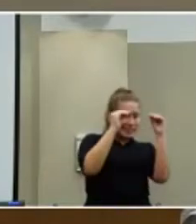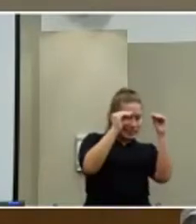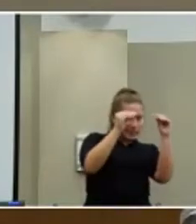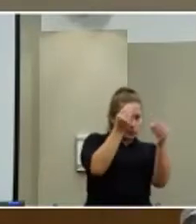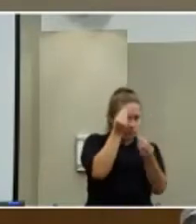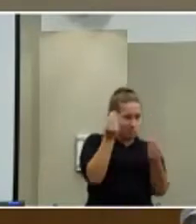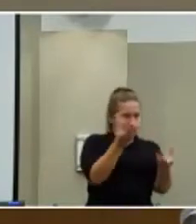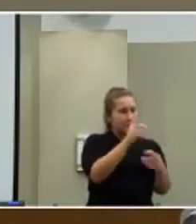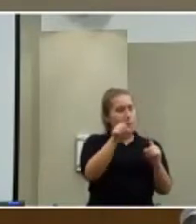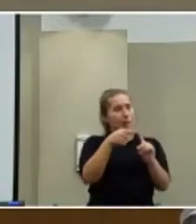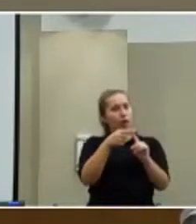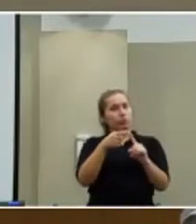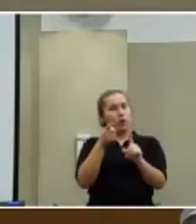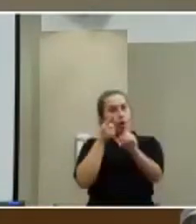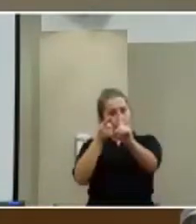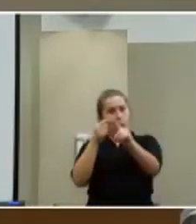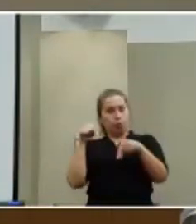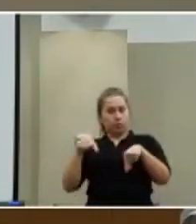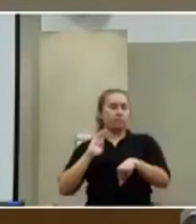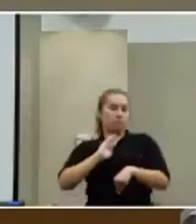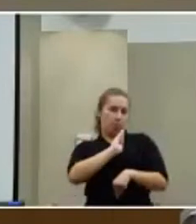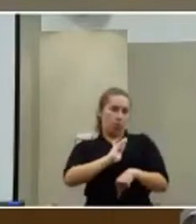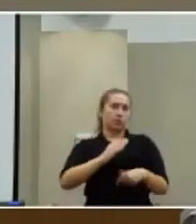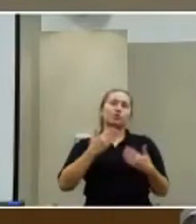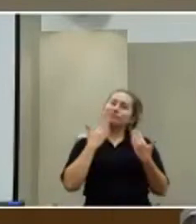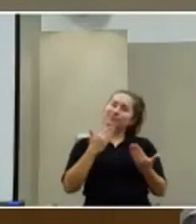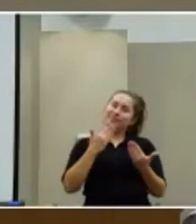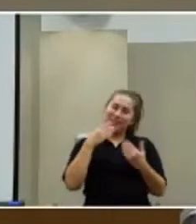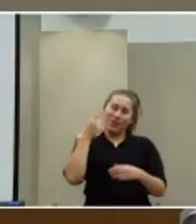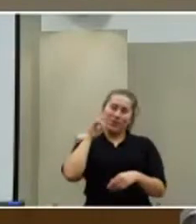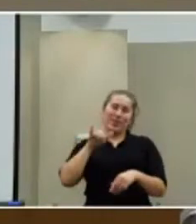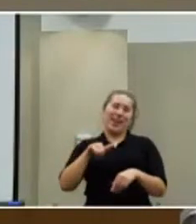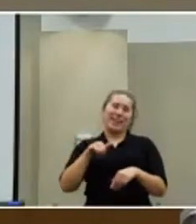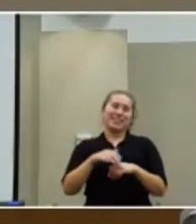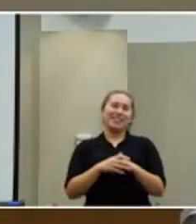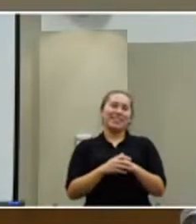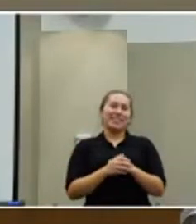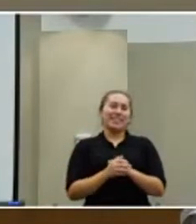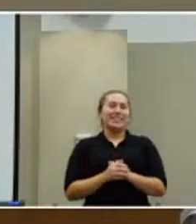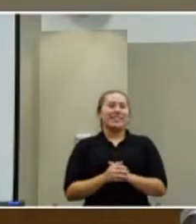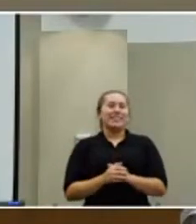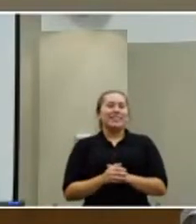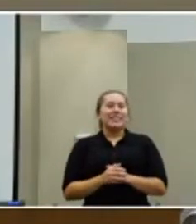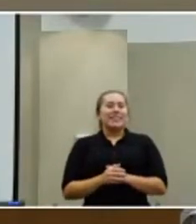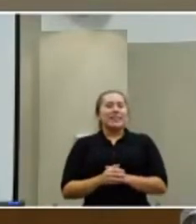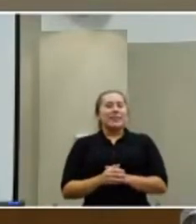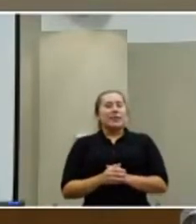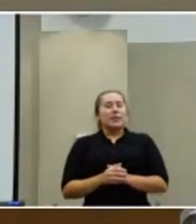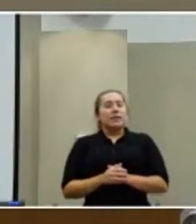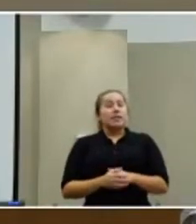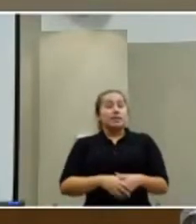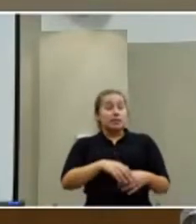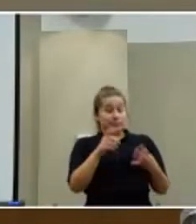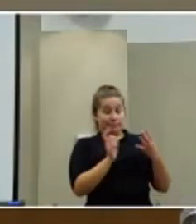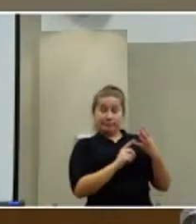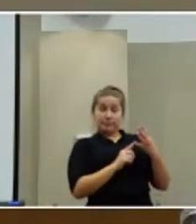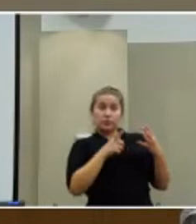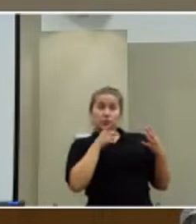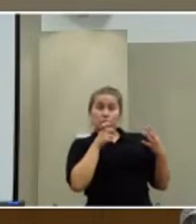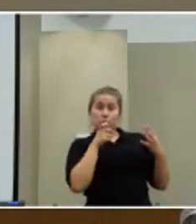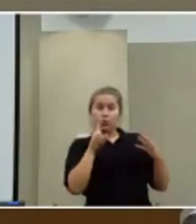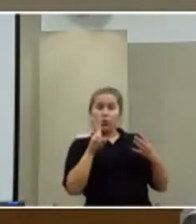board's about. So we'd like to thank you to that for them doing that. The last person is